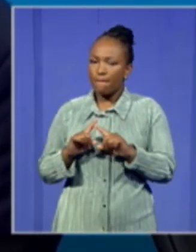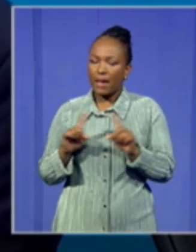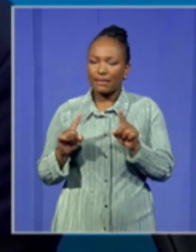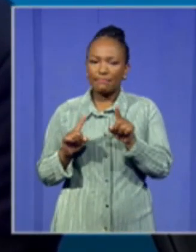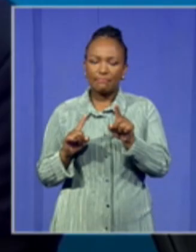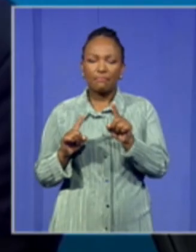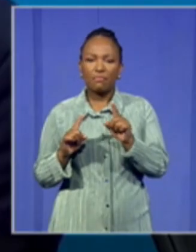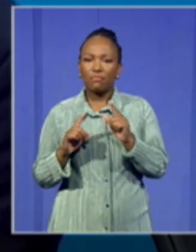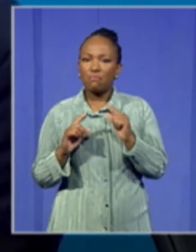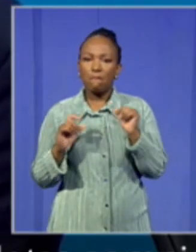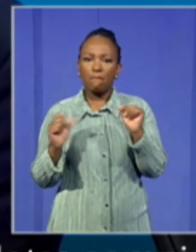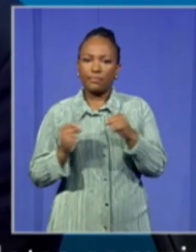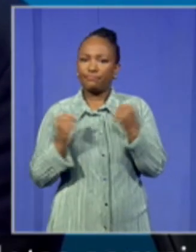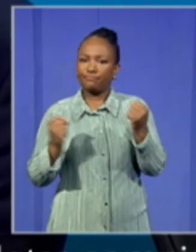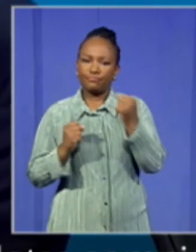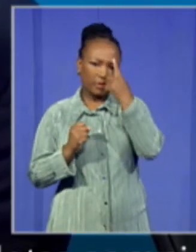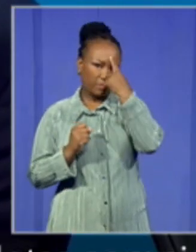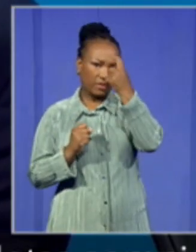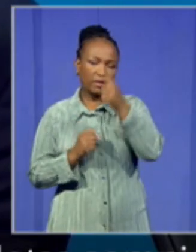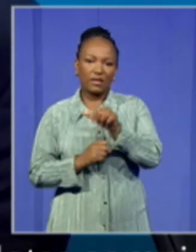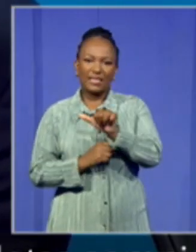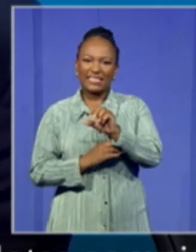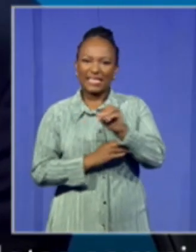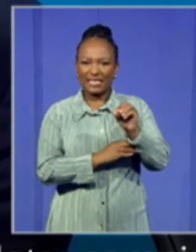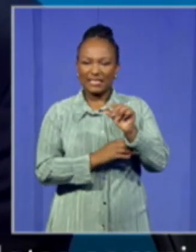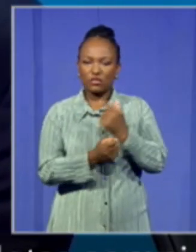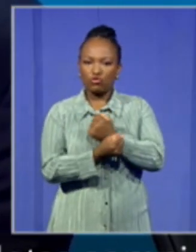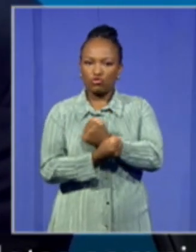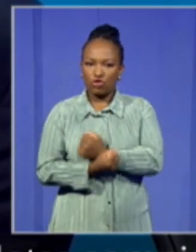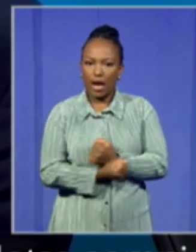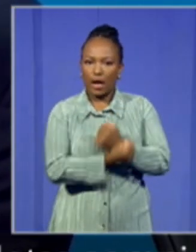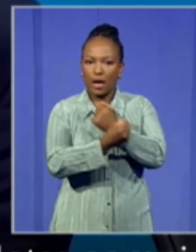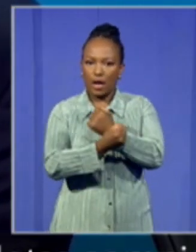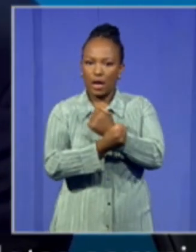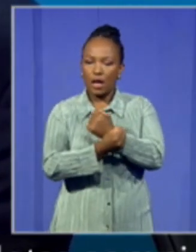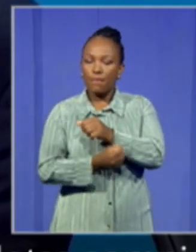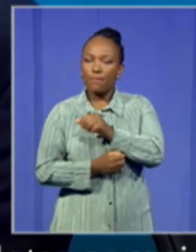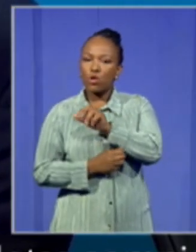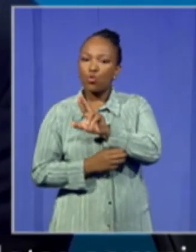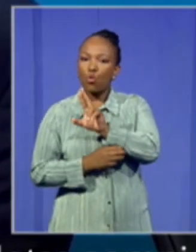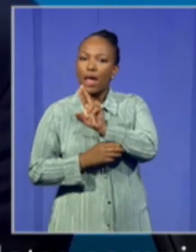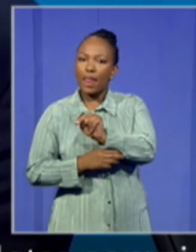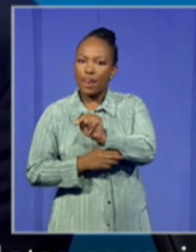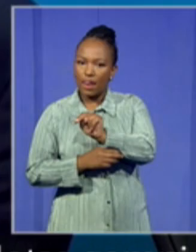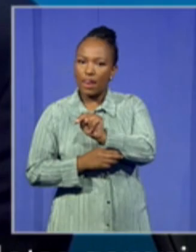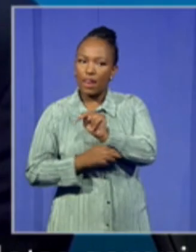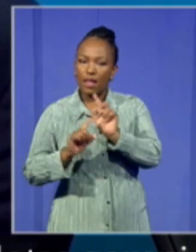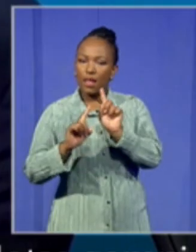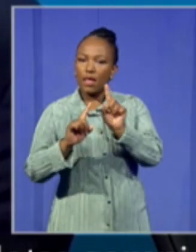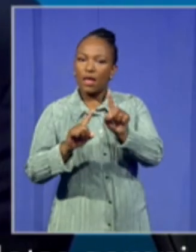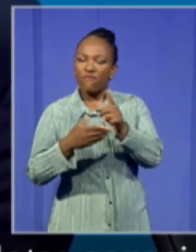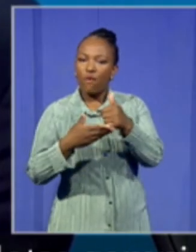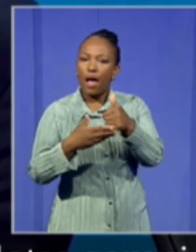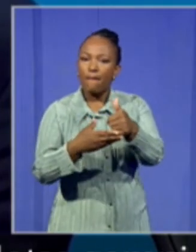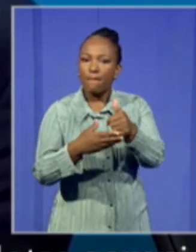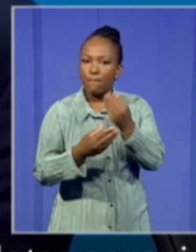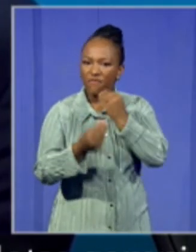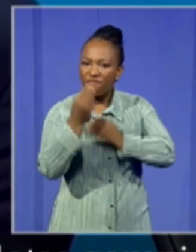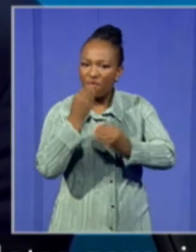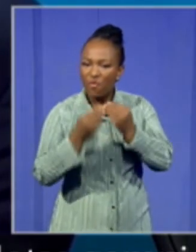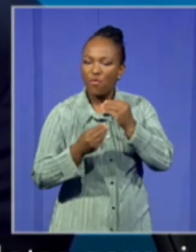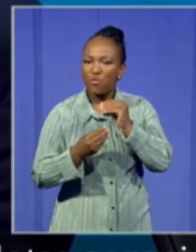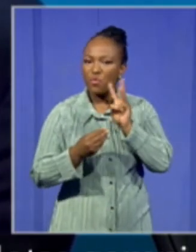believe that the 600 truck would be brought only by the UN or humanitarian organization. The 600